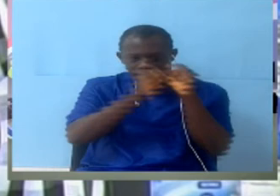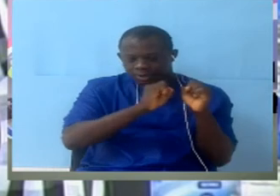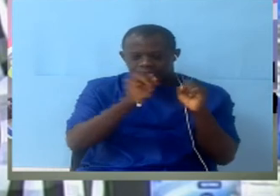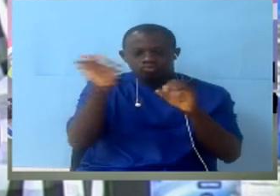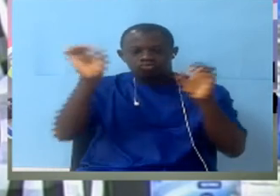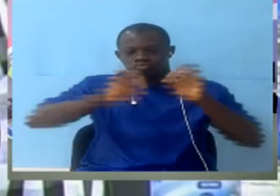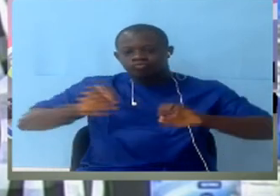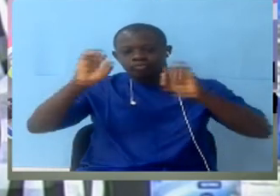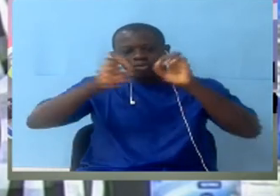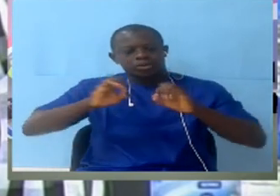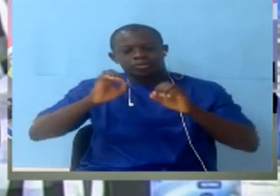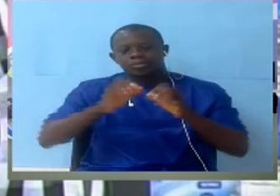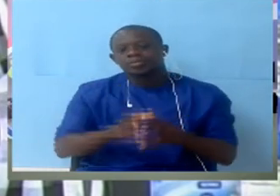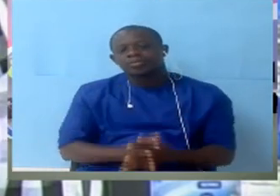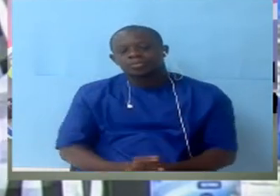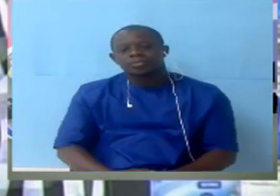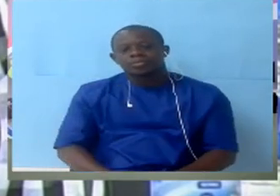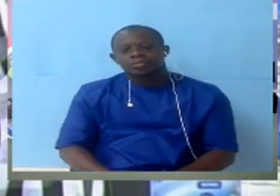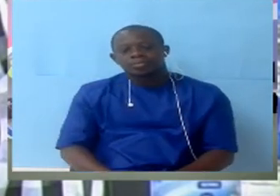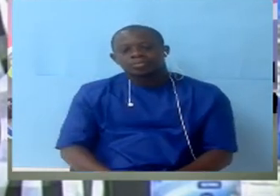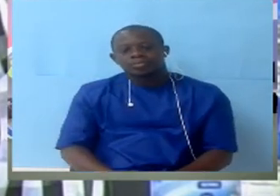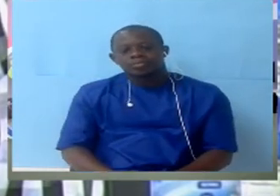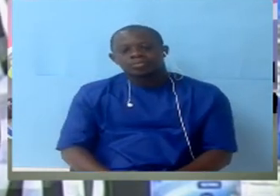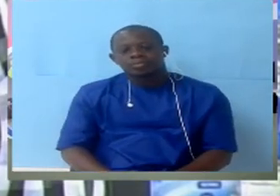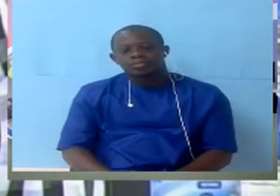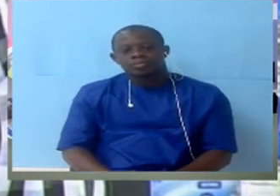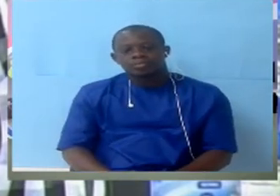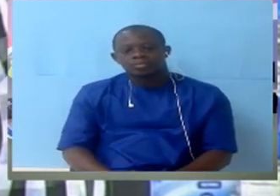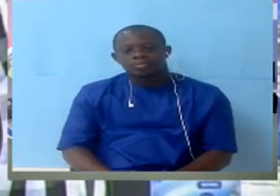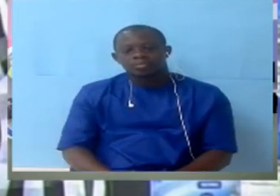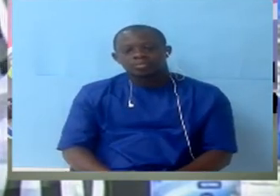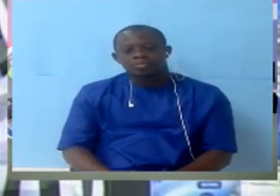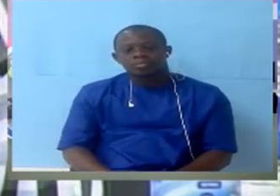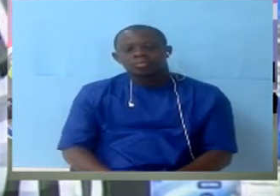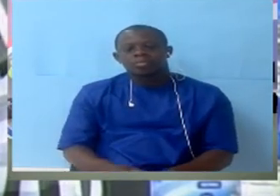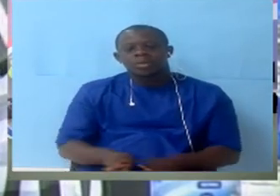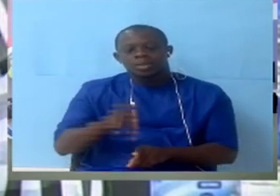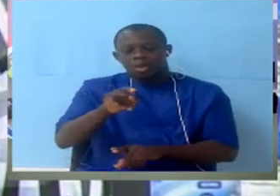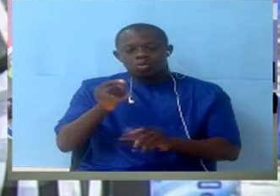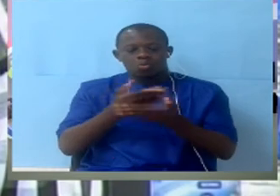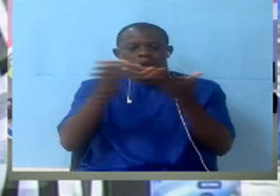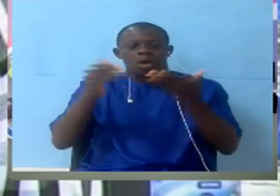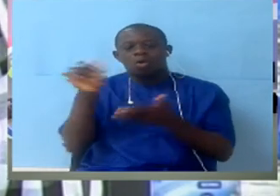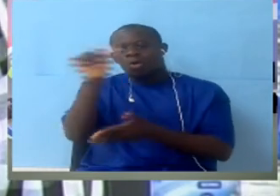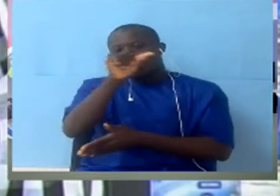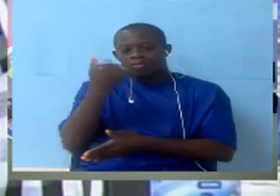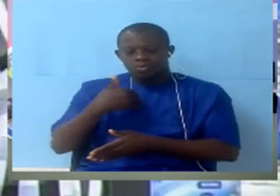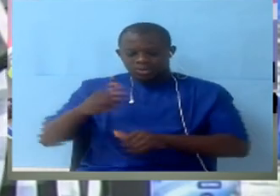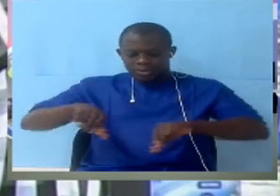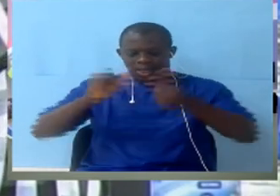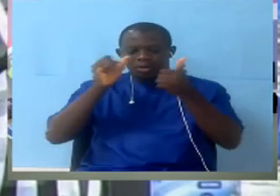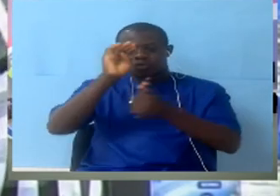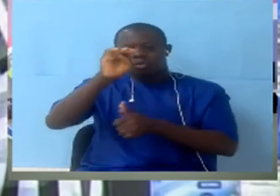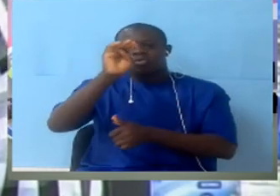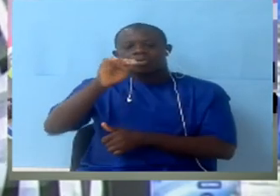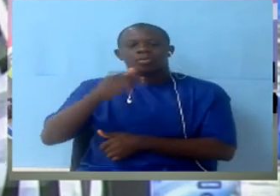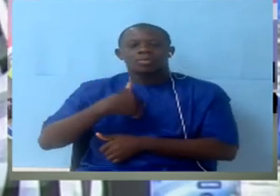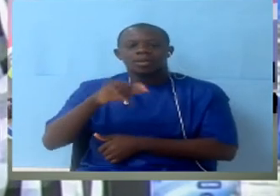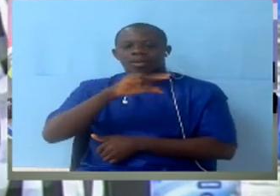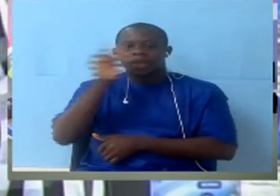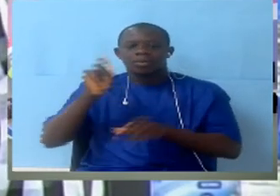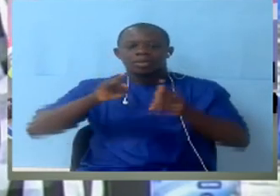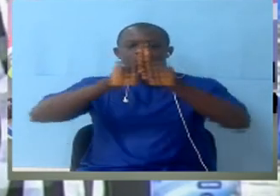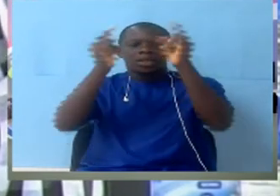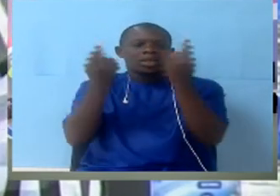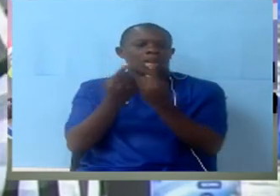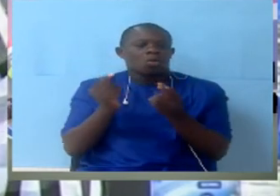anything. Ah, wa wan na fon do fon kan to some people even call me general. That's why some people started even calling me general. Because